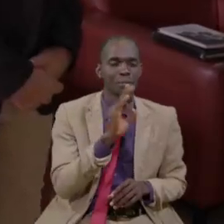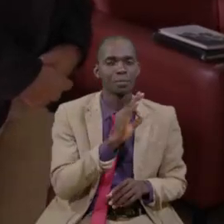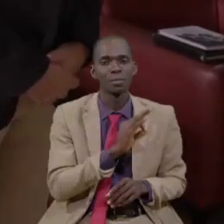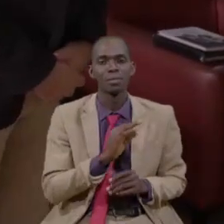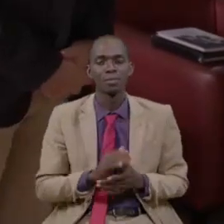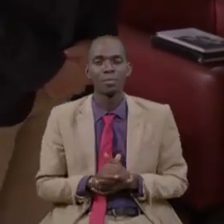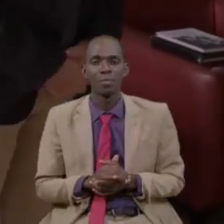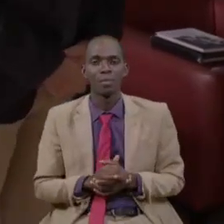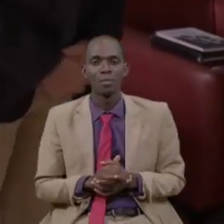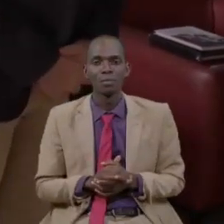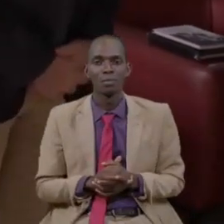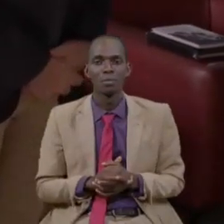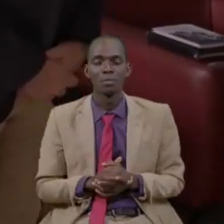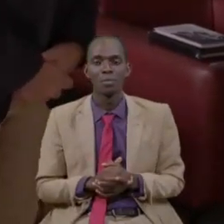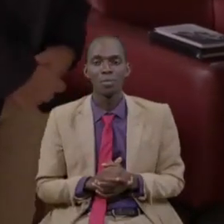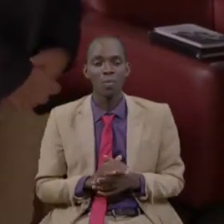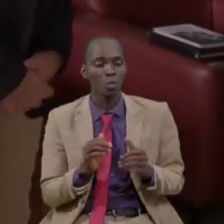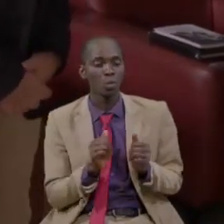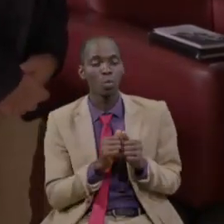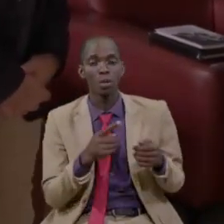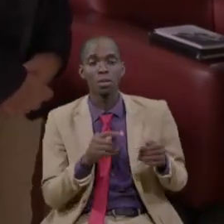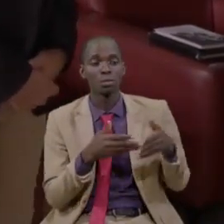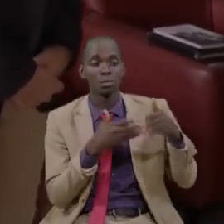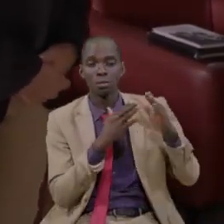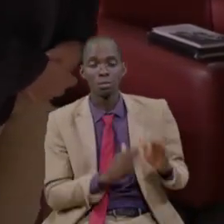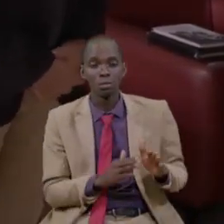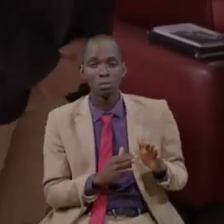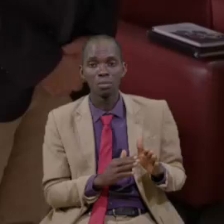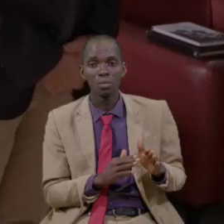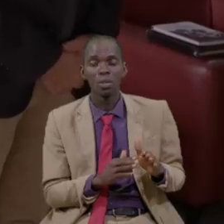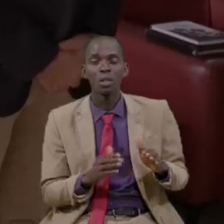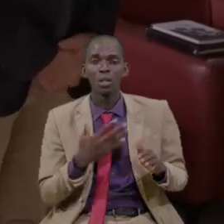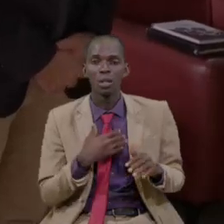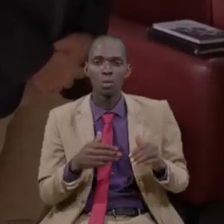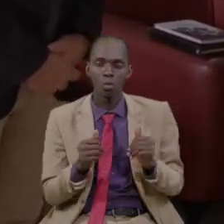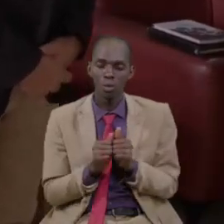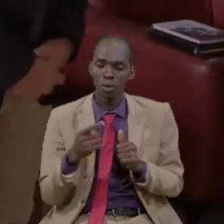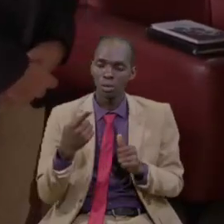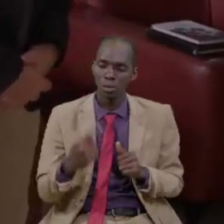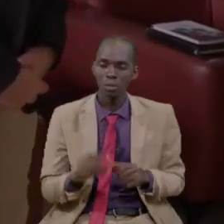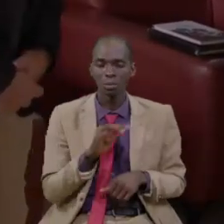with the leadership and with the laity.